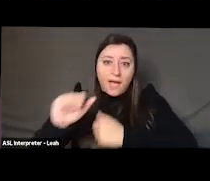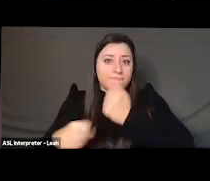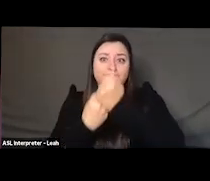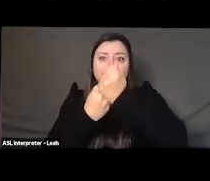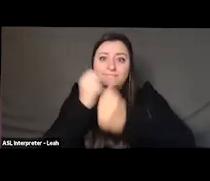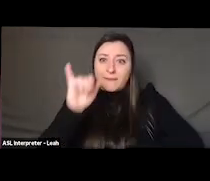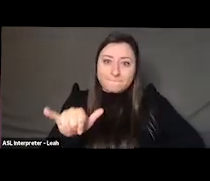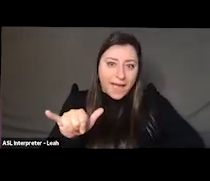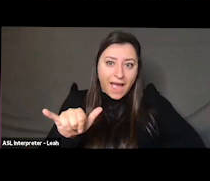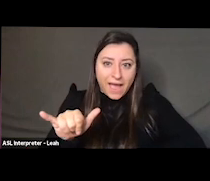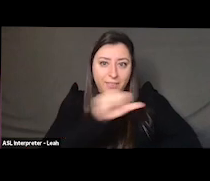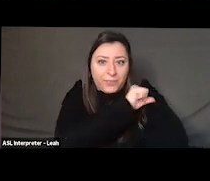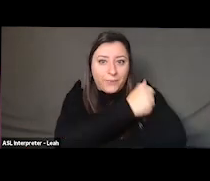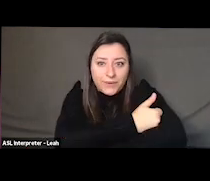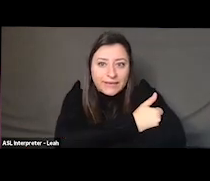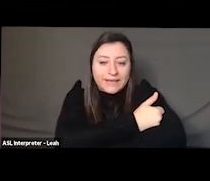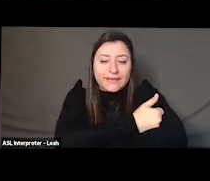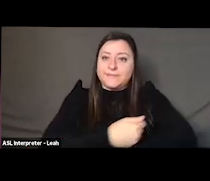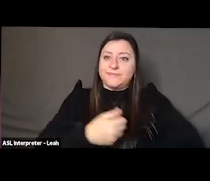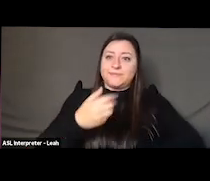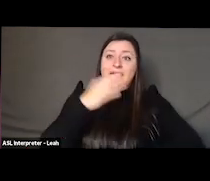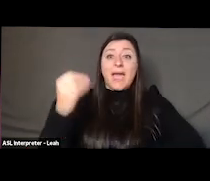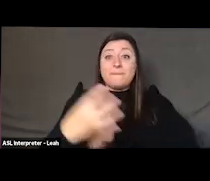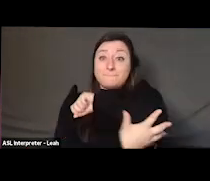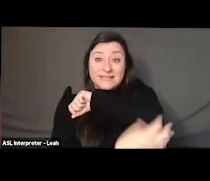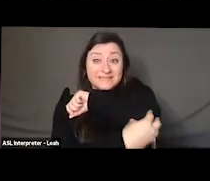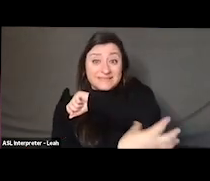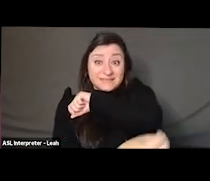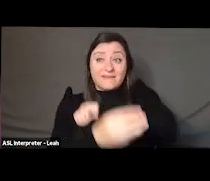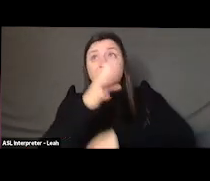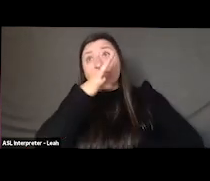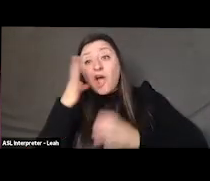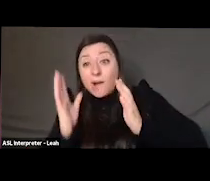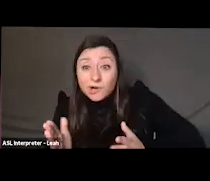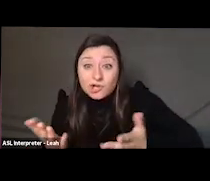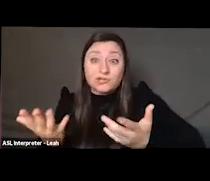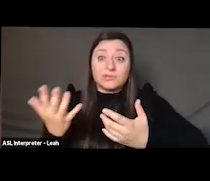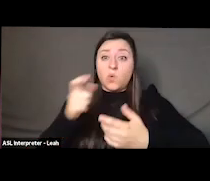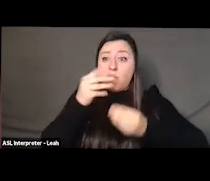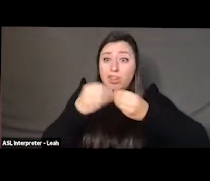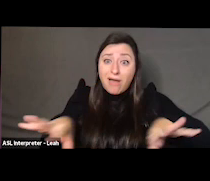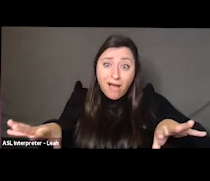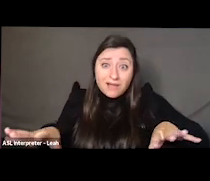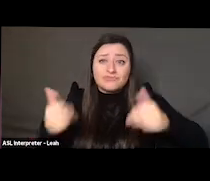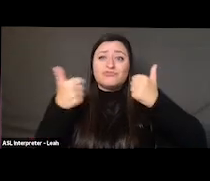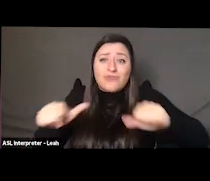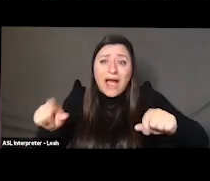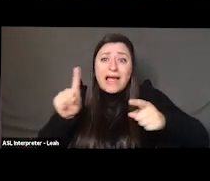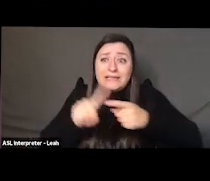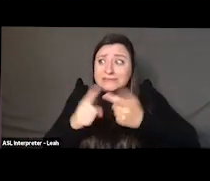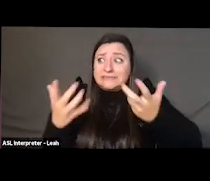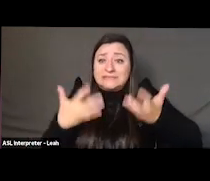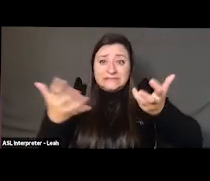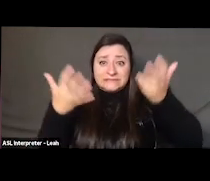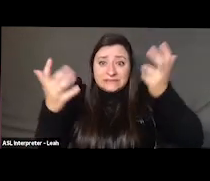nor encouraged. And peasants, farmers in Mount Lebanon who lost a lot, tried to compensate